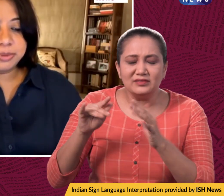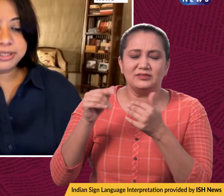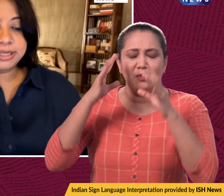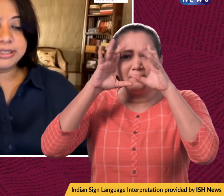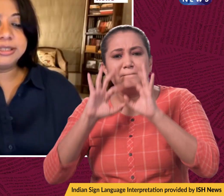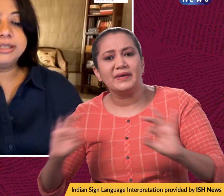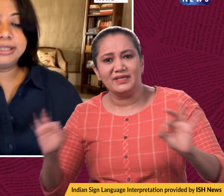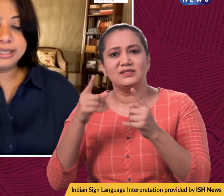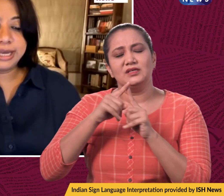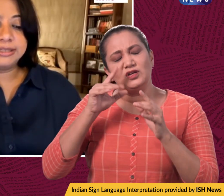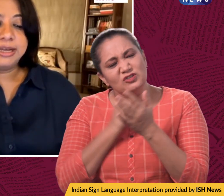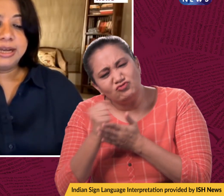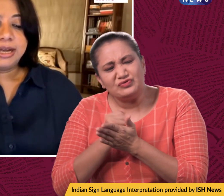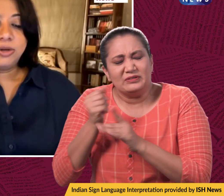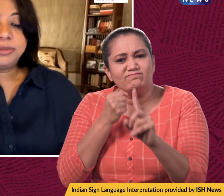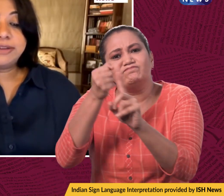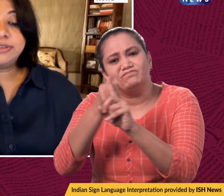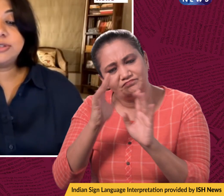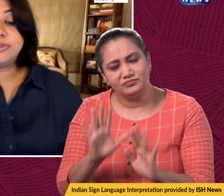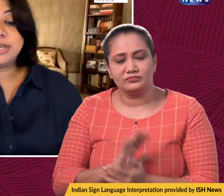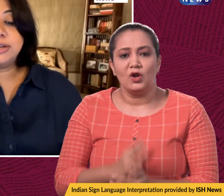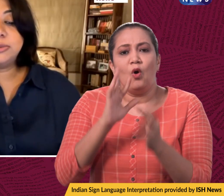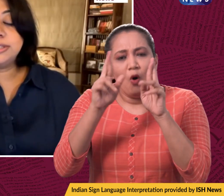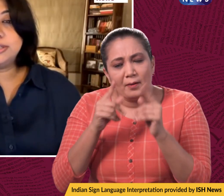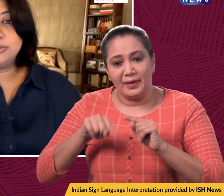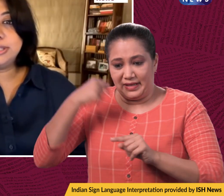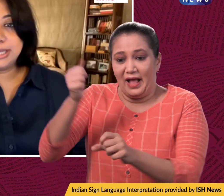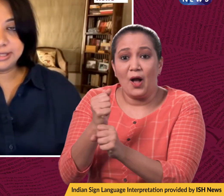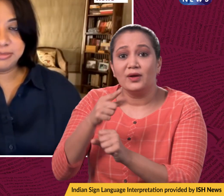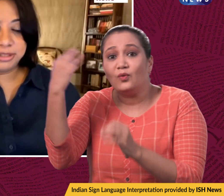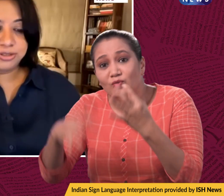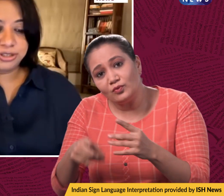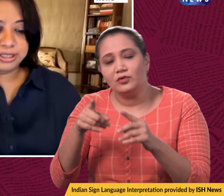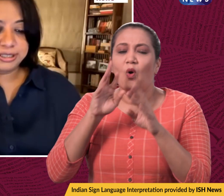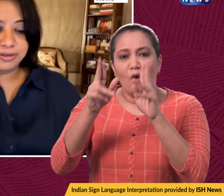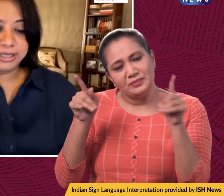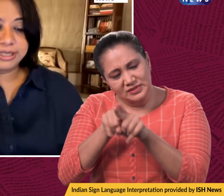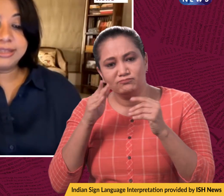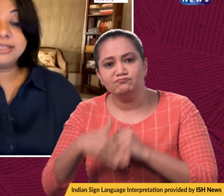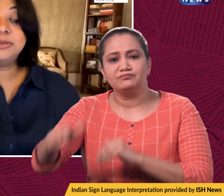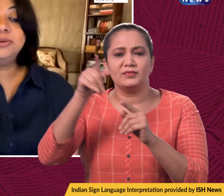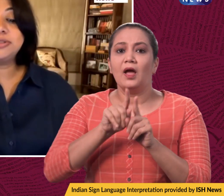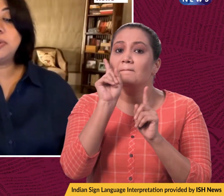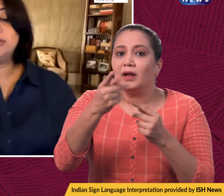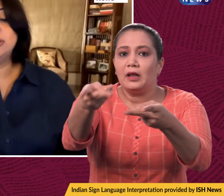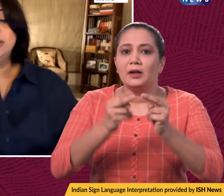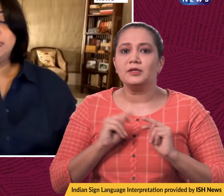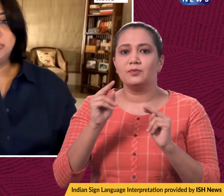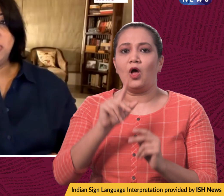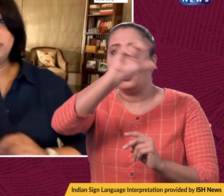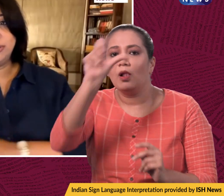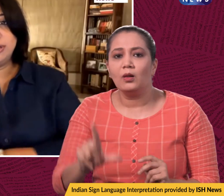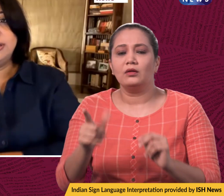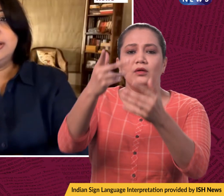path to peace until the end. I hope the efforts for dialogue will continue in the next administration, he said. On the other hand, there's been no response